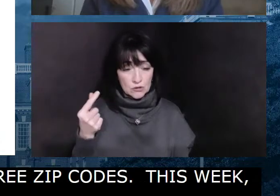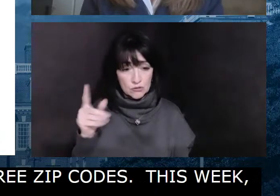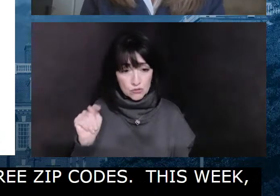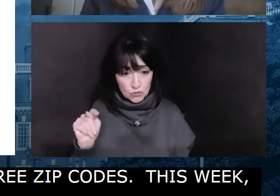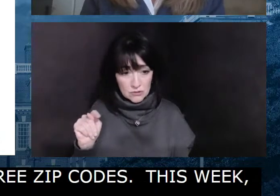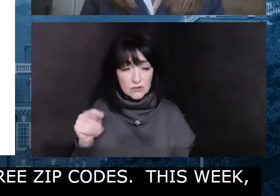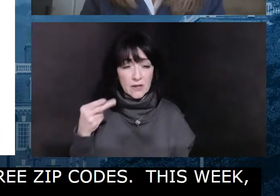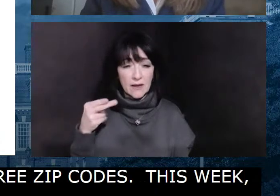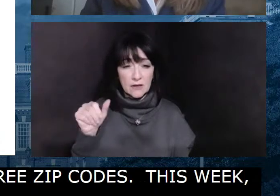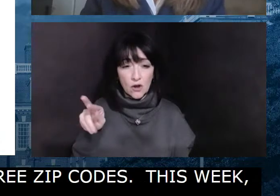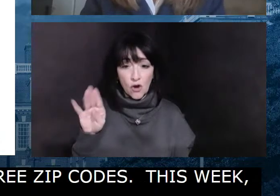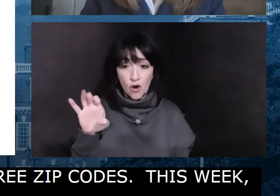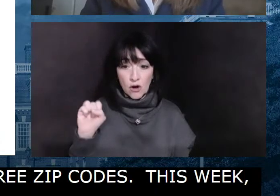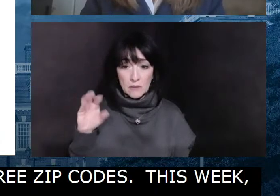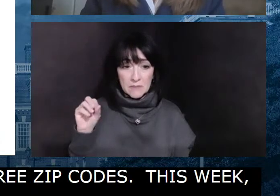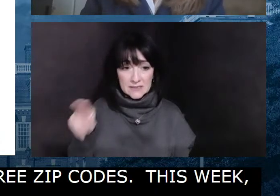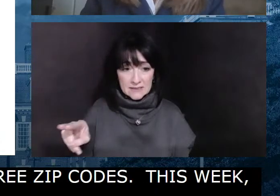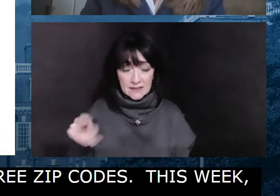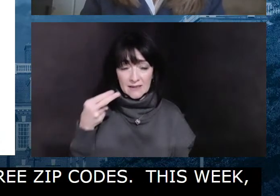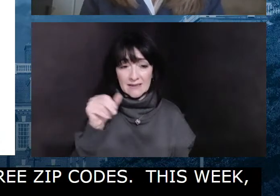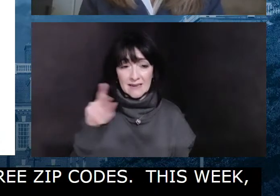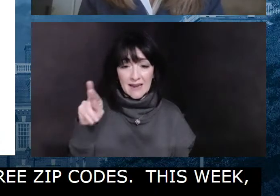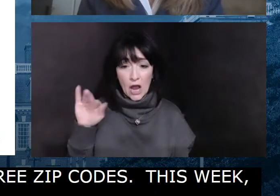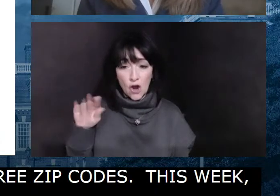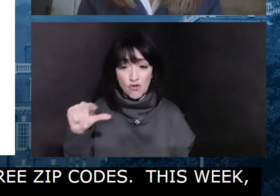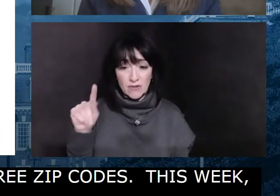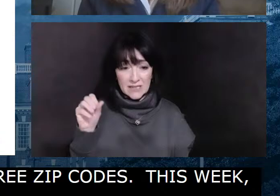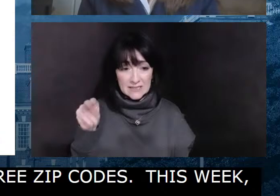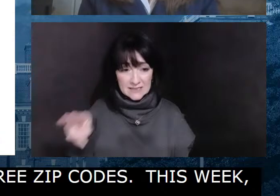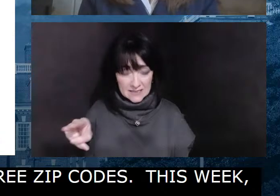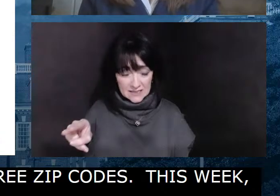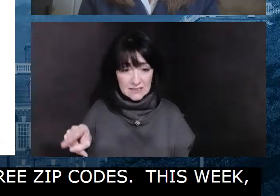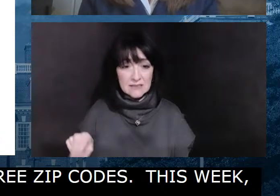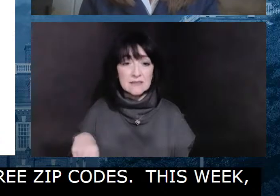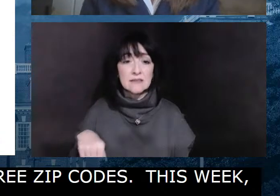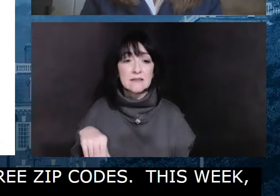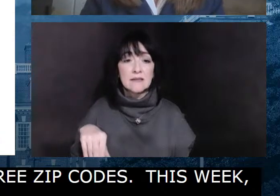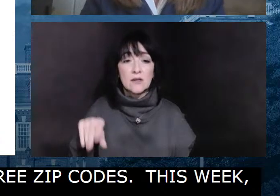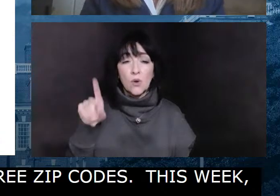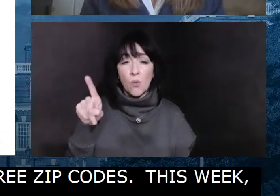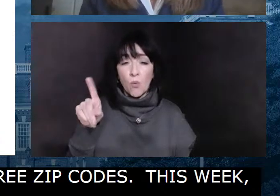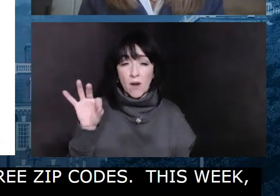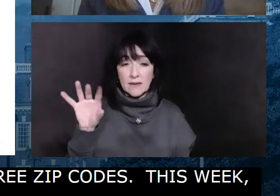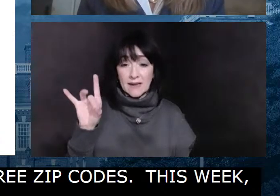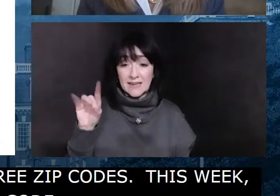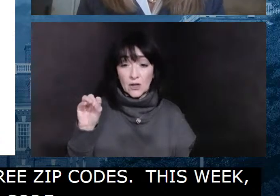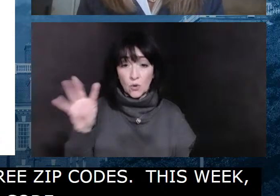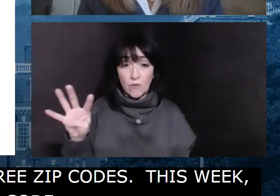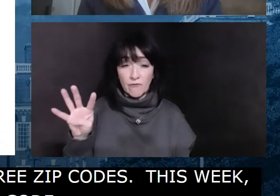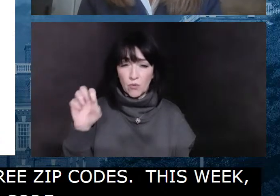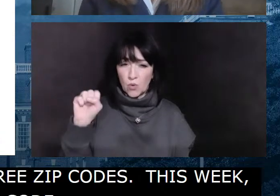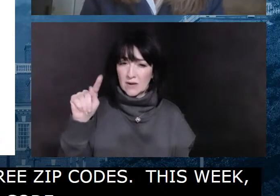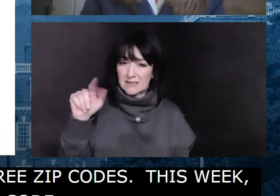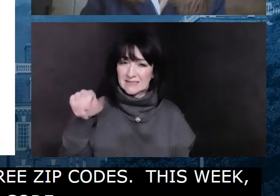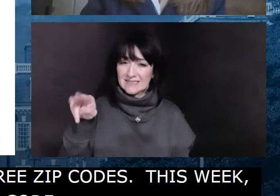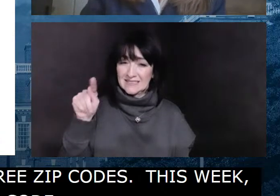Harrington, 19804 or the Newport Stanton area, as well as Frankfurt.